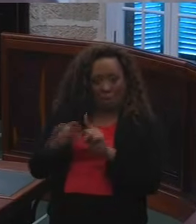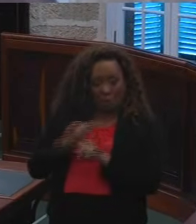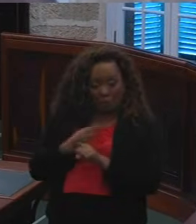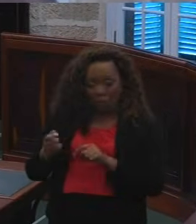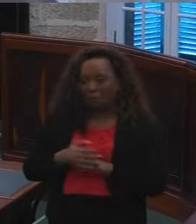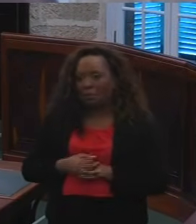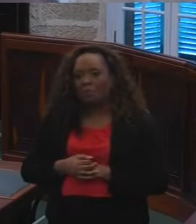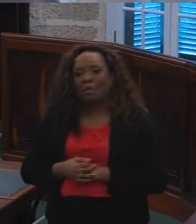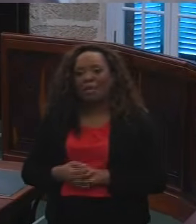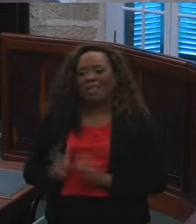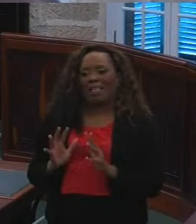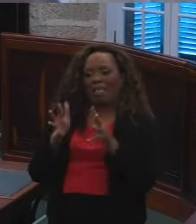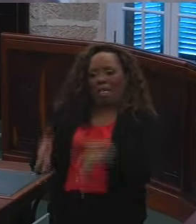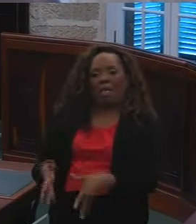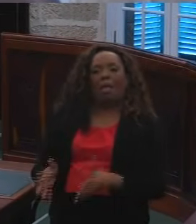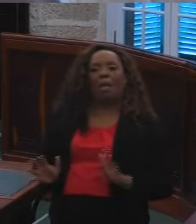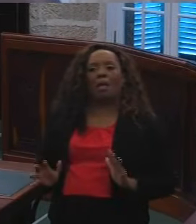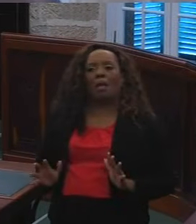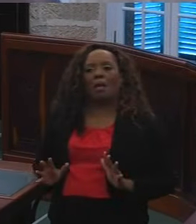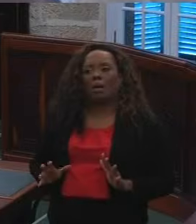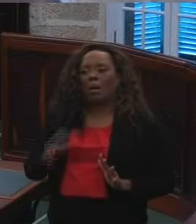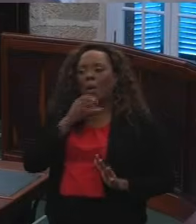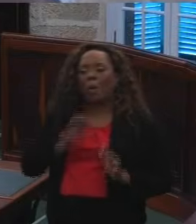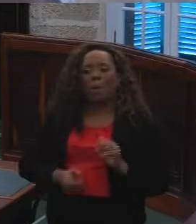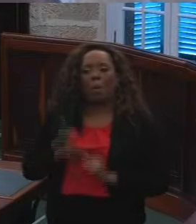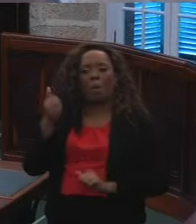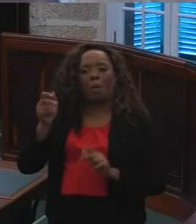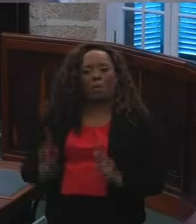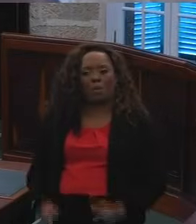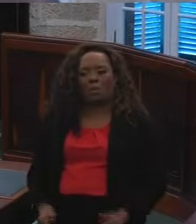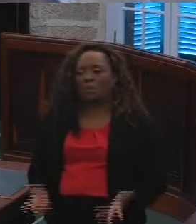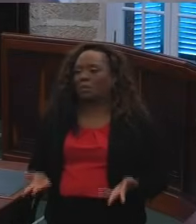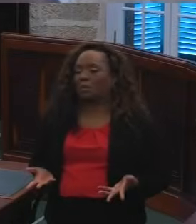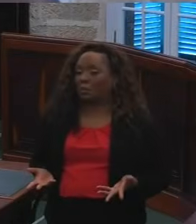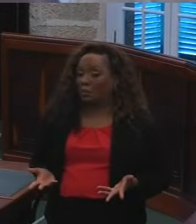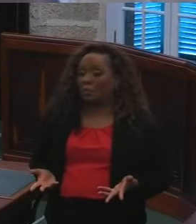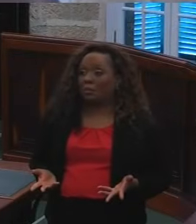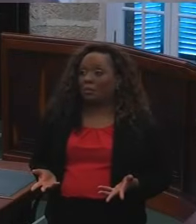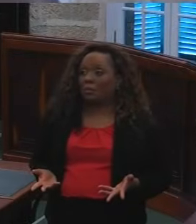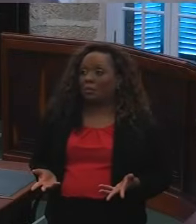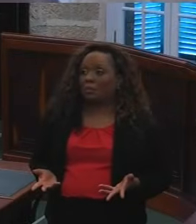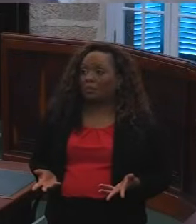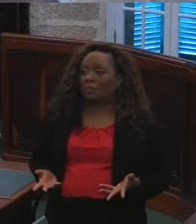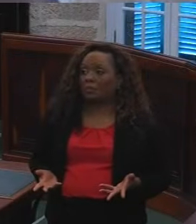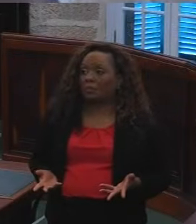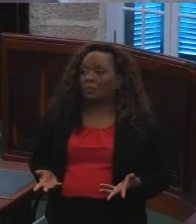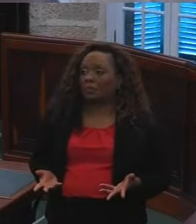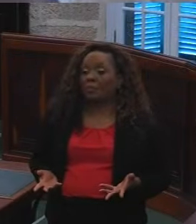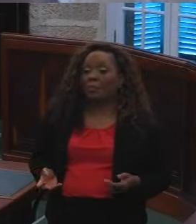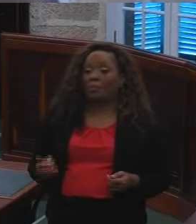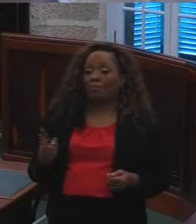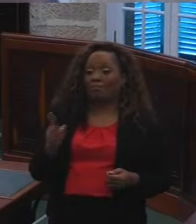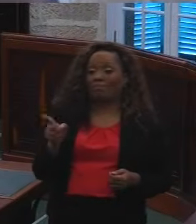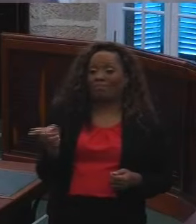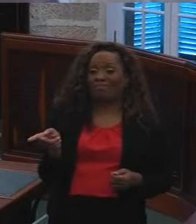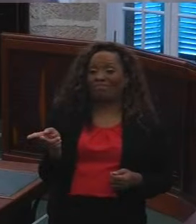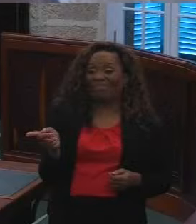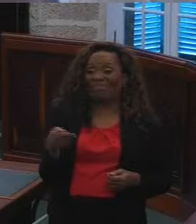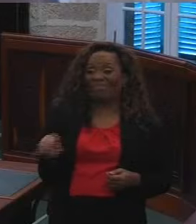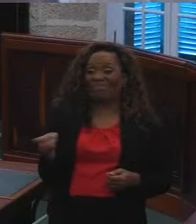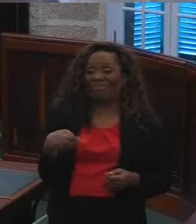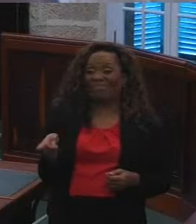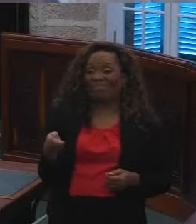or exposes an older person to abuse or neglect. The person who commits that offense, once found